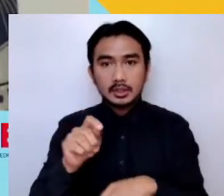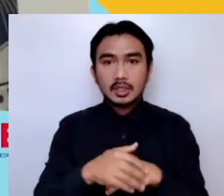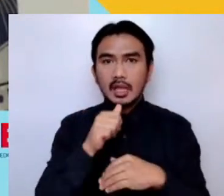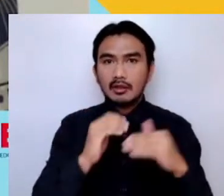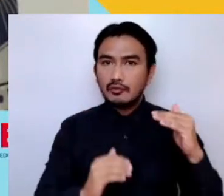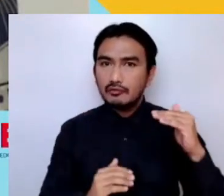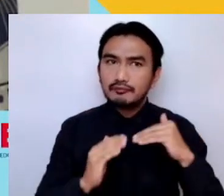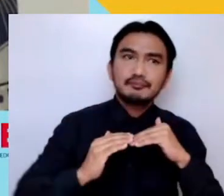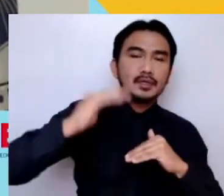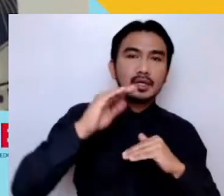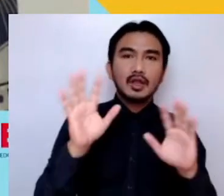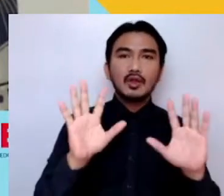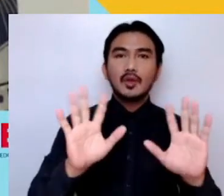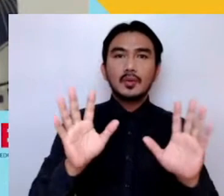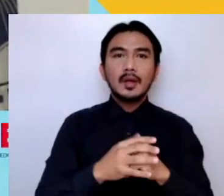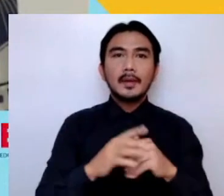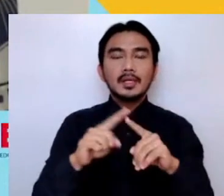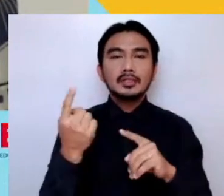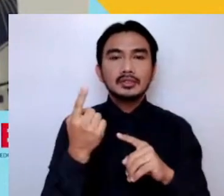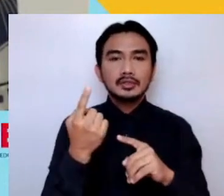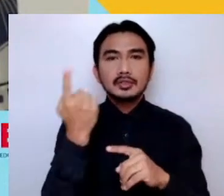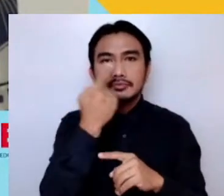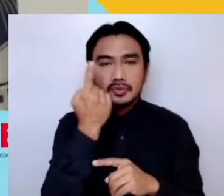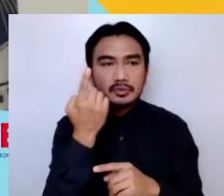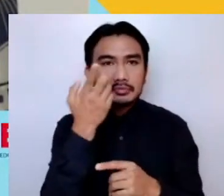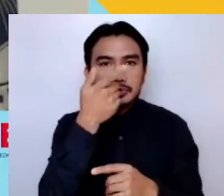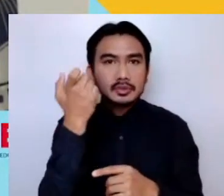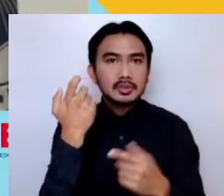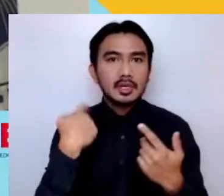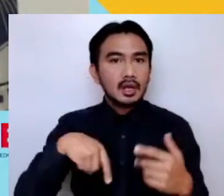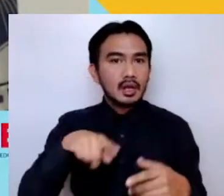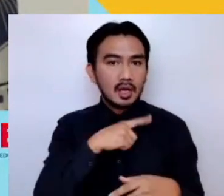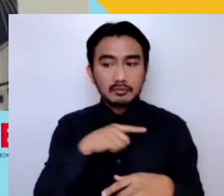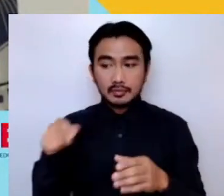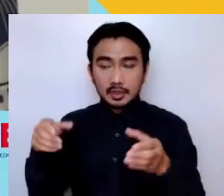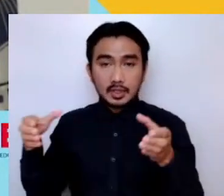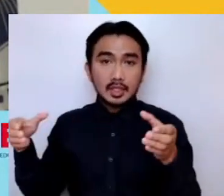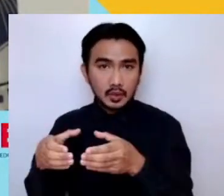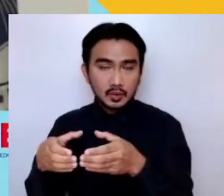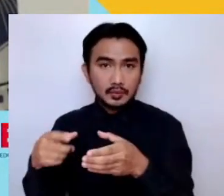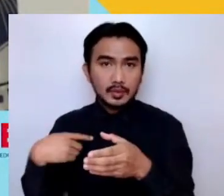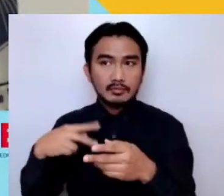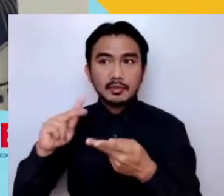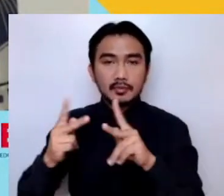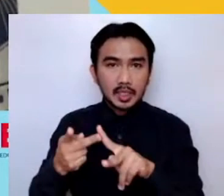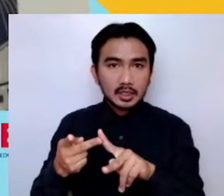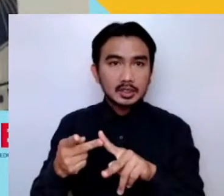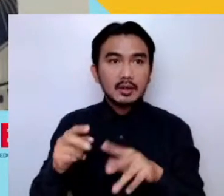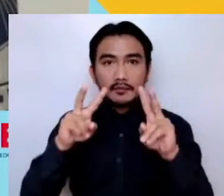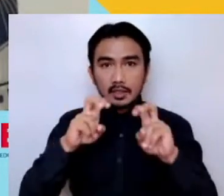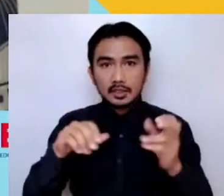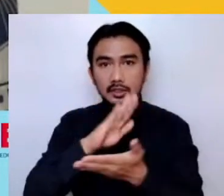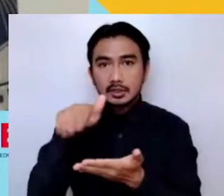be. That is because we at the BHROD and our partners from the Research Center for